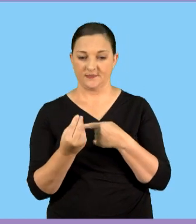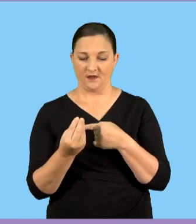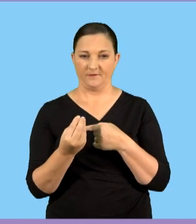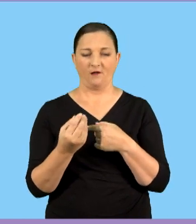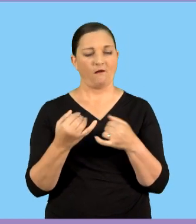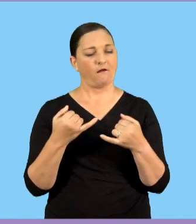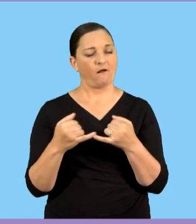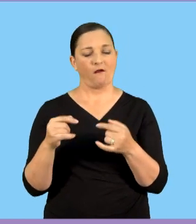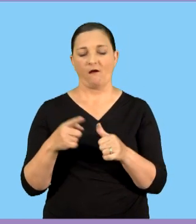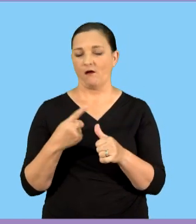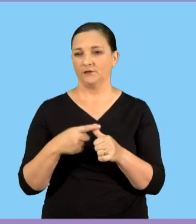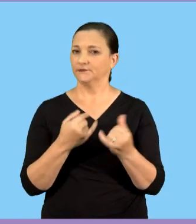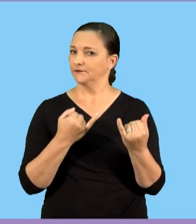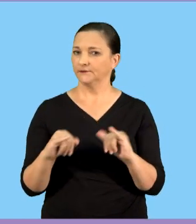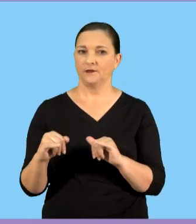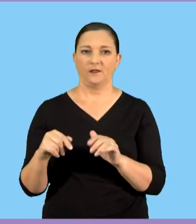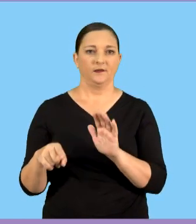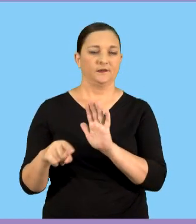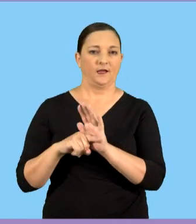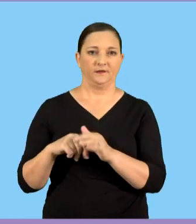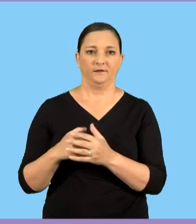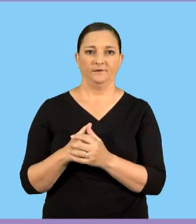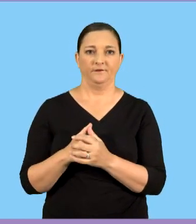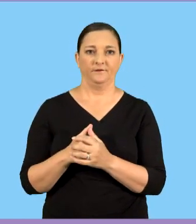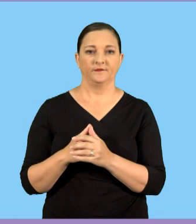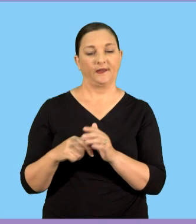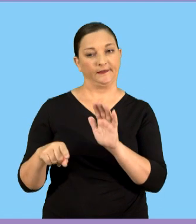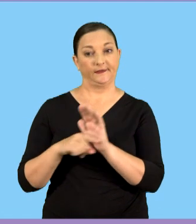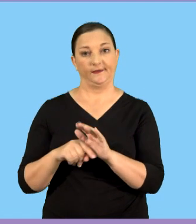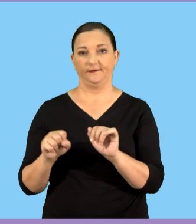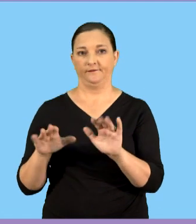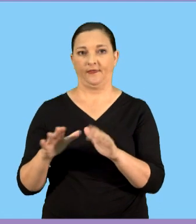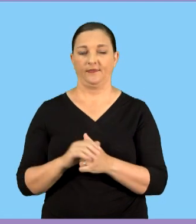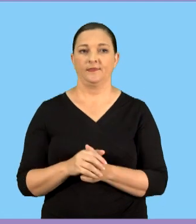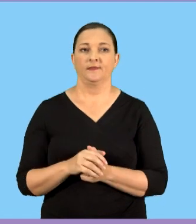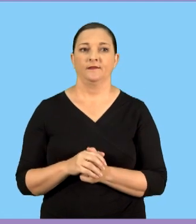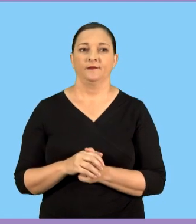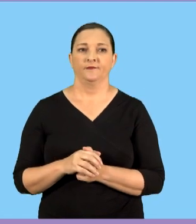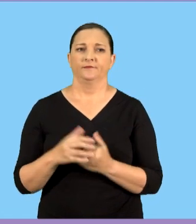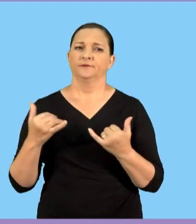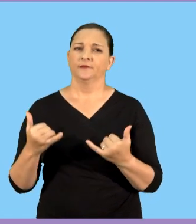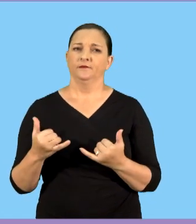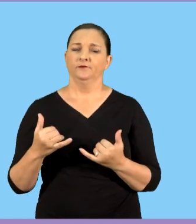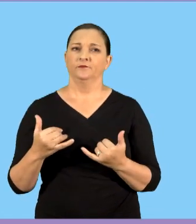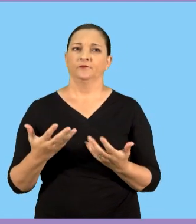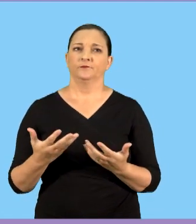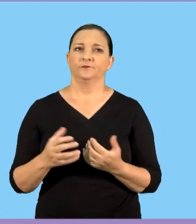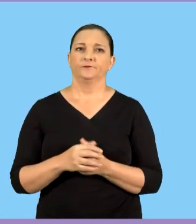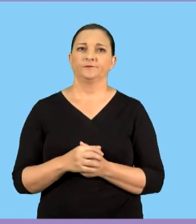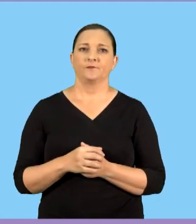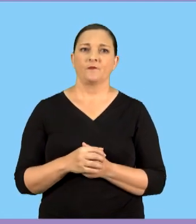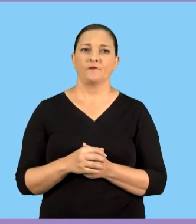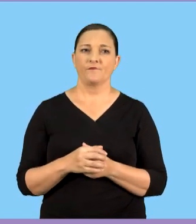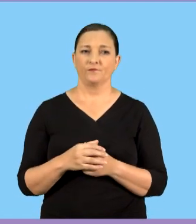is still going to be negative, and that answer is going to be a negative 10. What